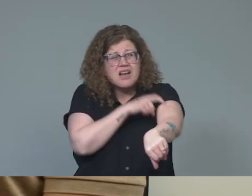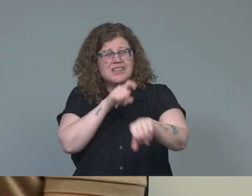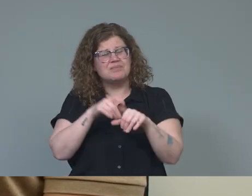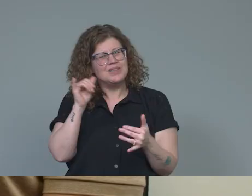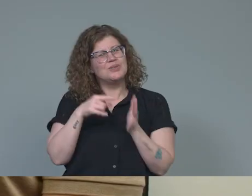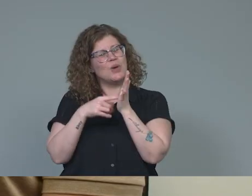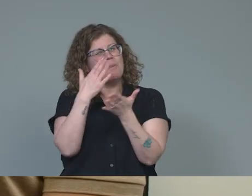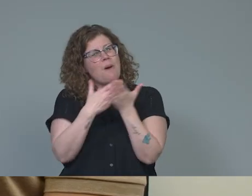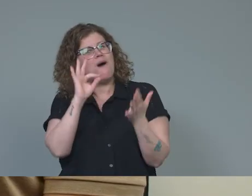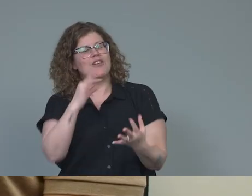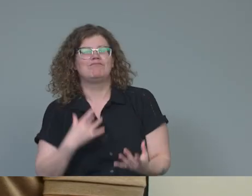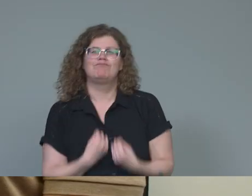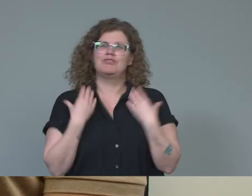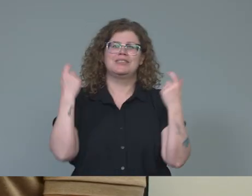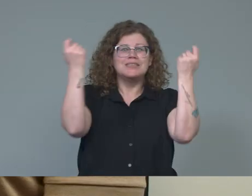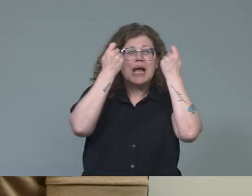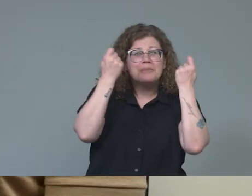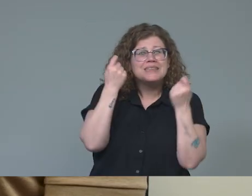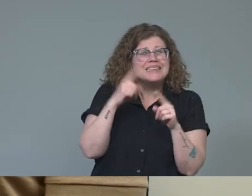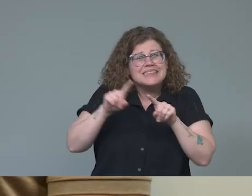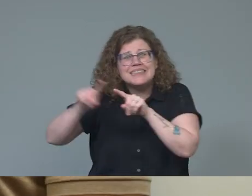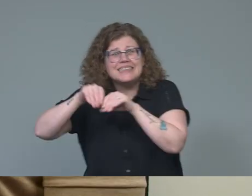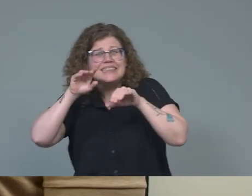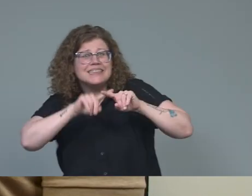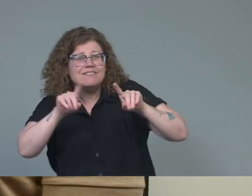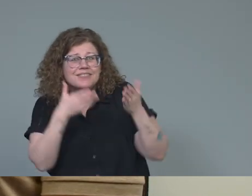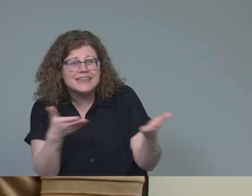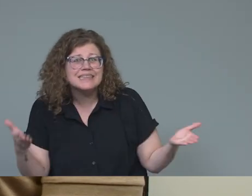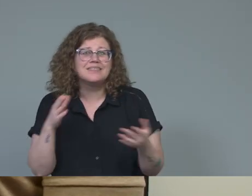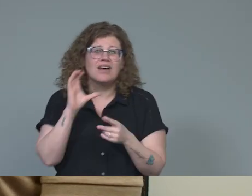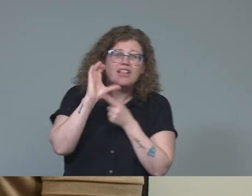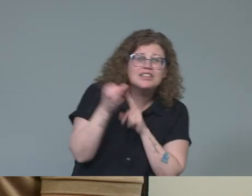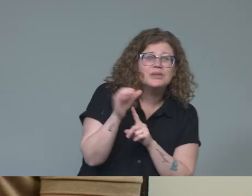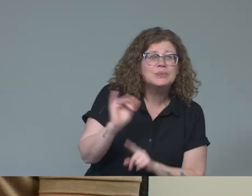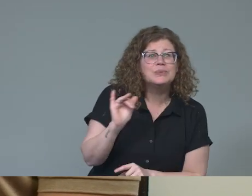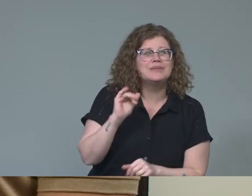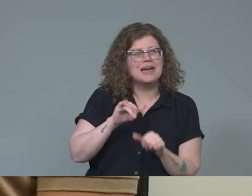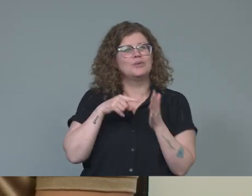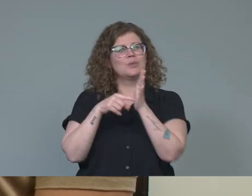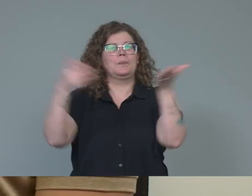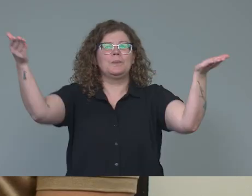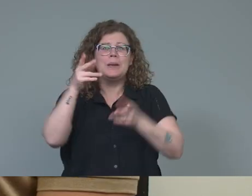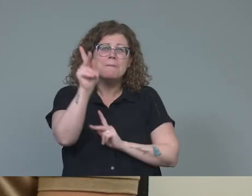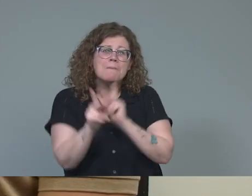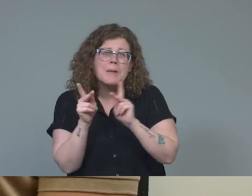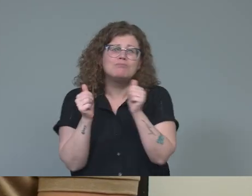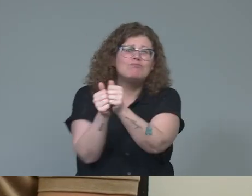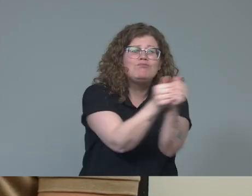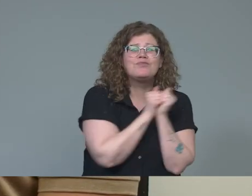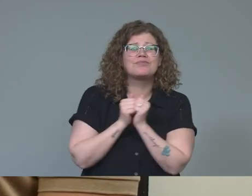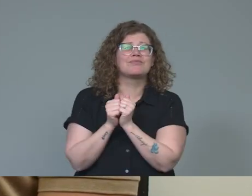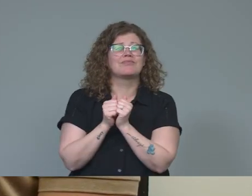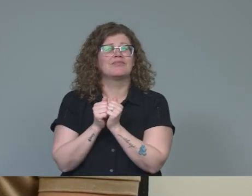right. It's definitely an amazing time to be proud and happy, and just it's very satisfying to see just